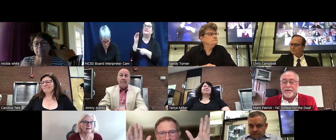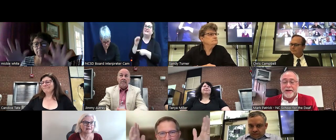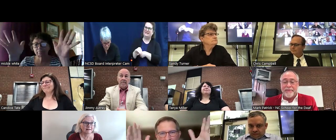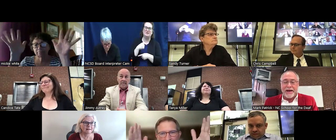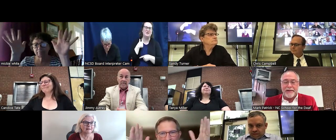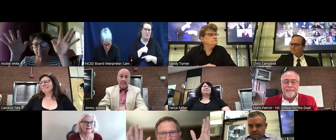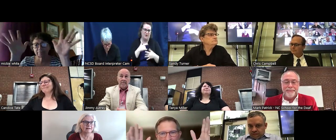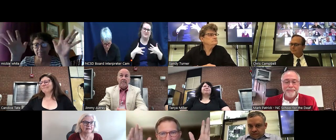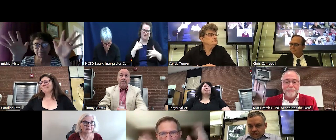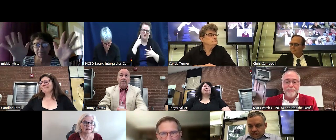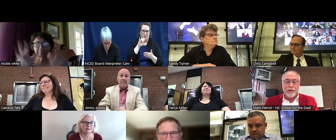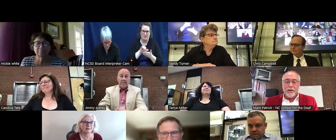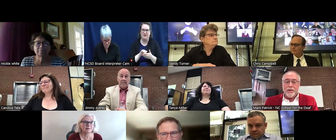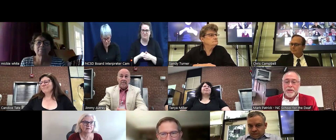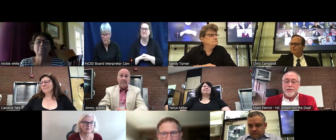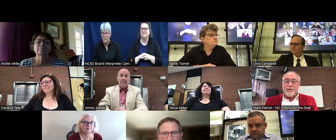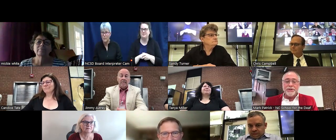excited about that.